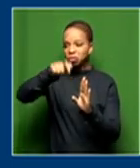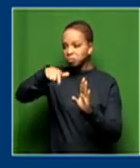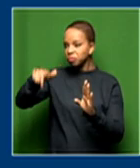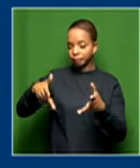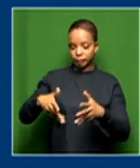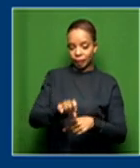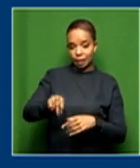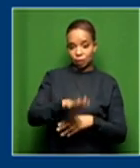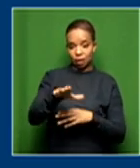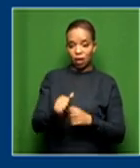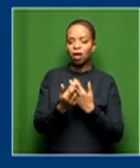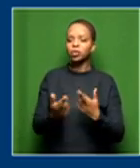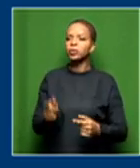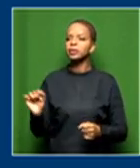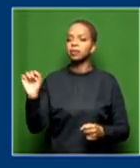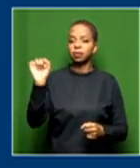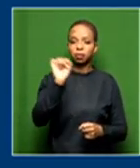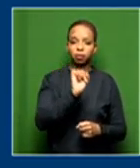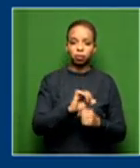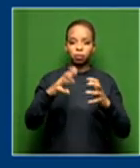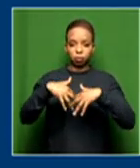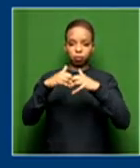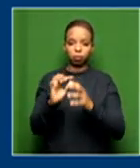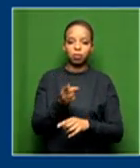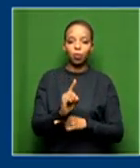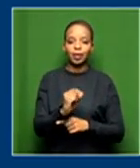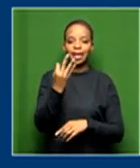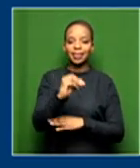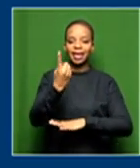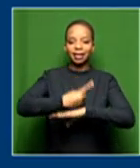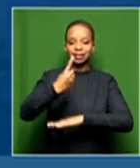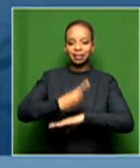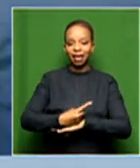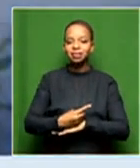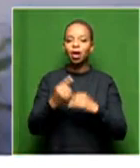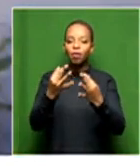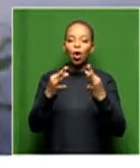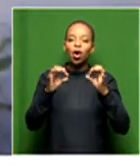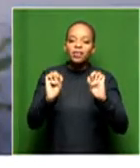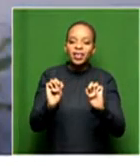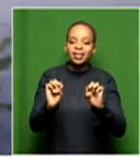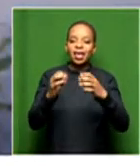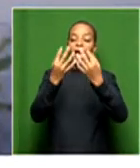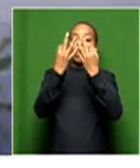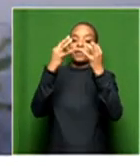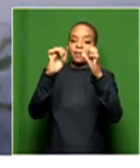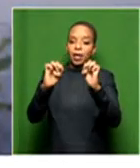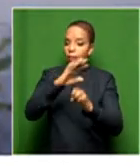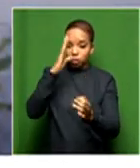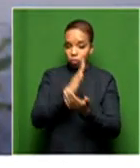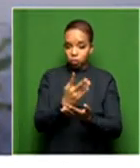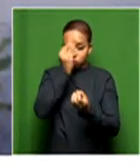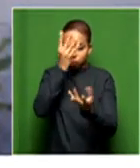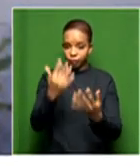lot of resources, and create it in a 30-day journey to give away to everyone for free. It is for free, by the way. I'm not sure I mentioned that.